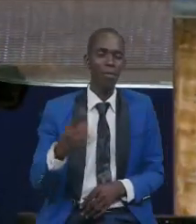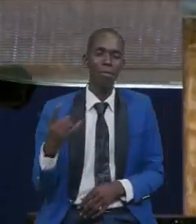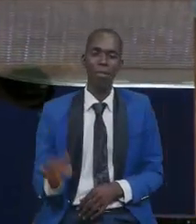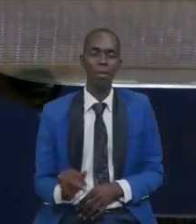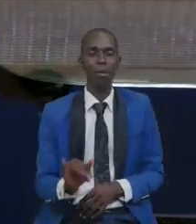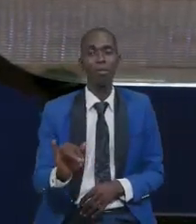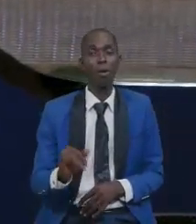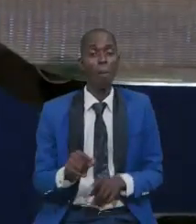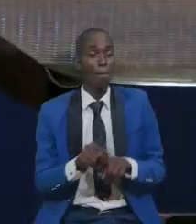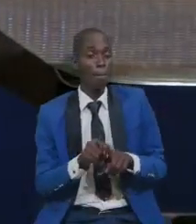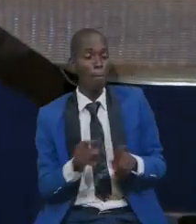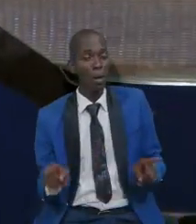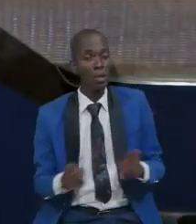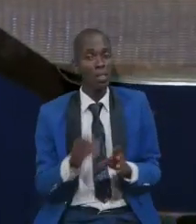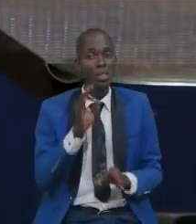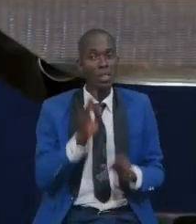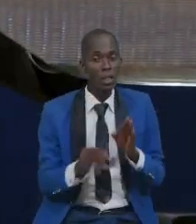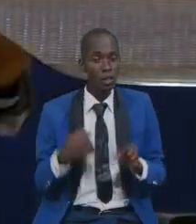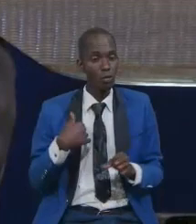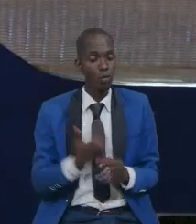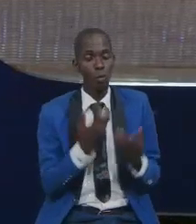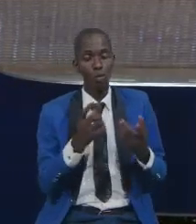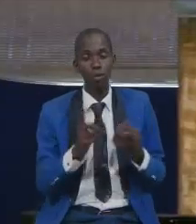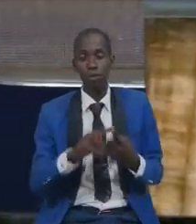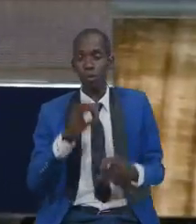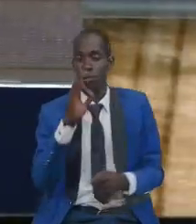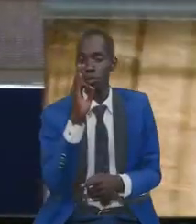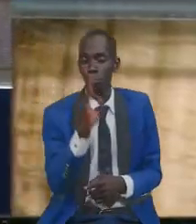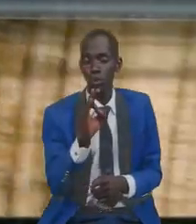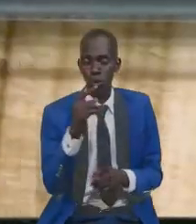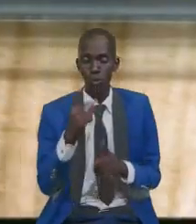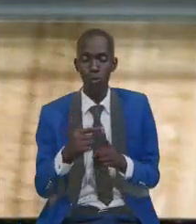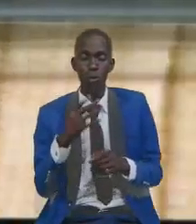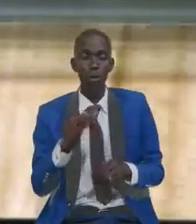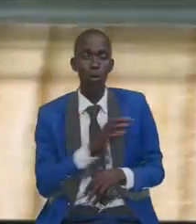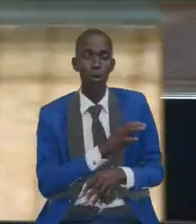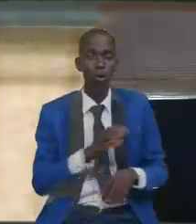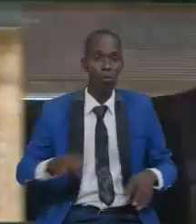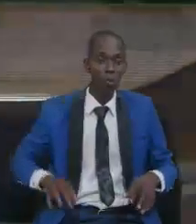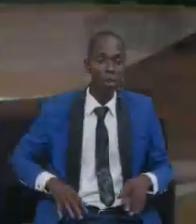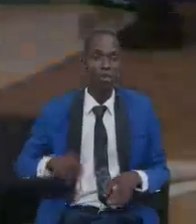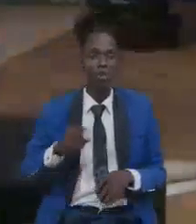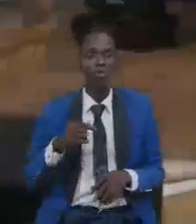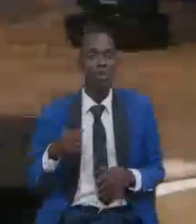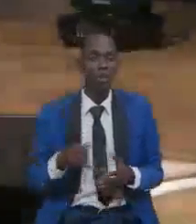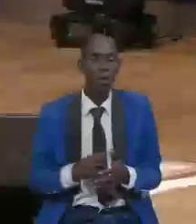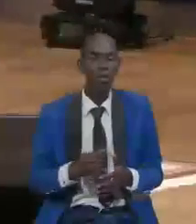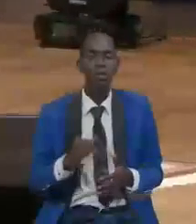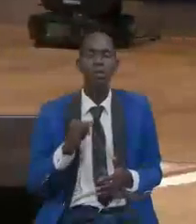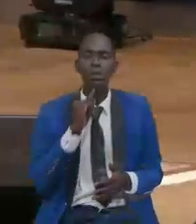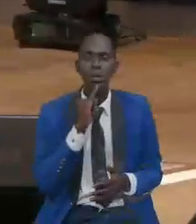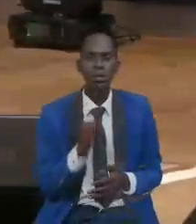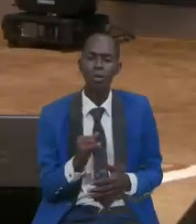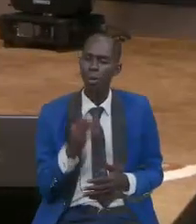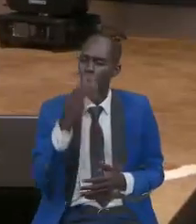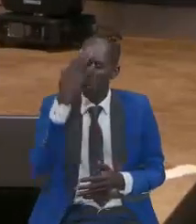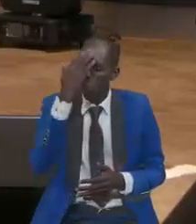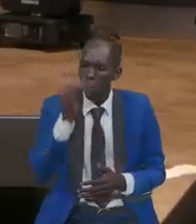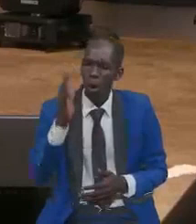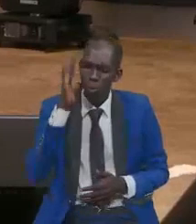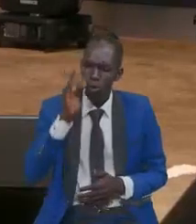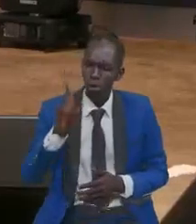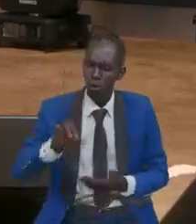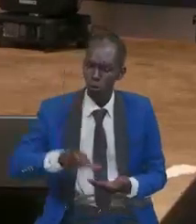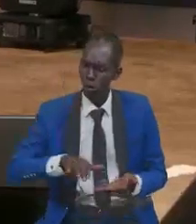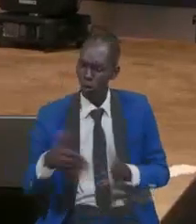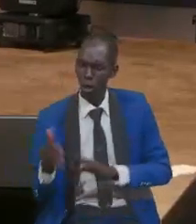But if we're going to declare the message of Christ, it is, why will you die, O Israel? I have